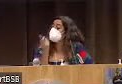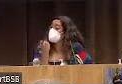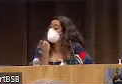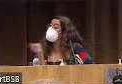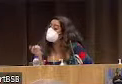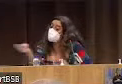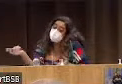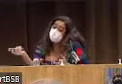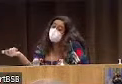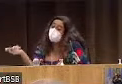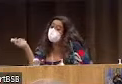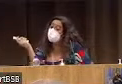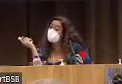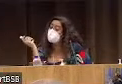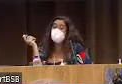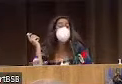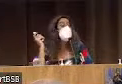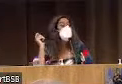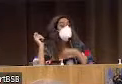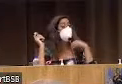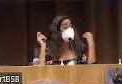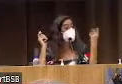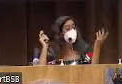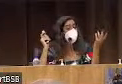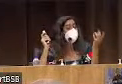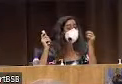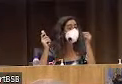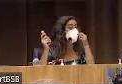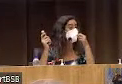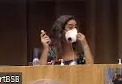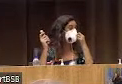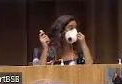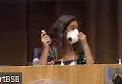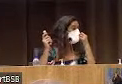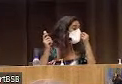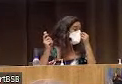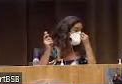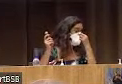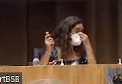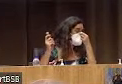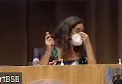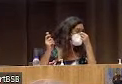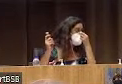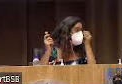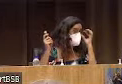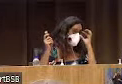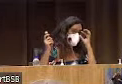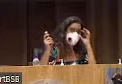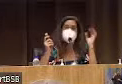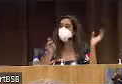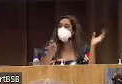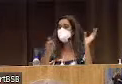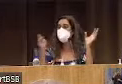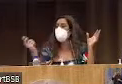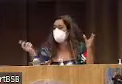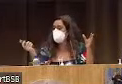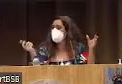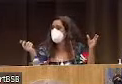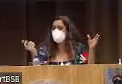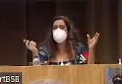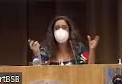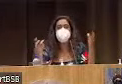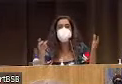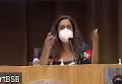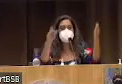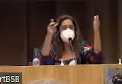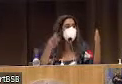So in a general overview, as I said, one thing that caught attention was that our expectation was